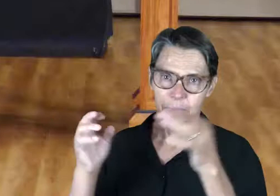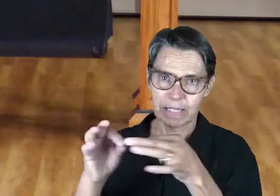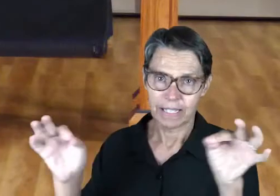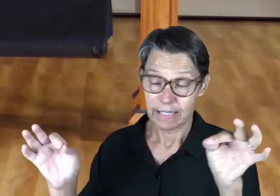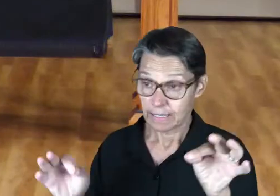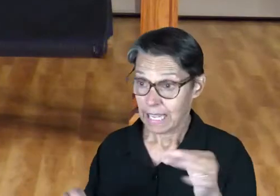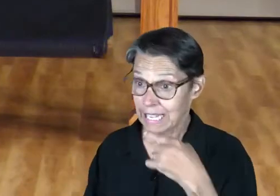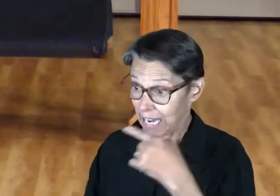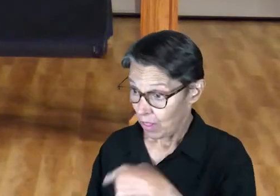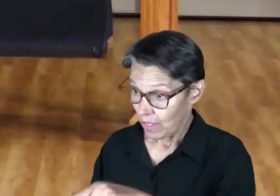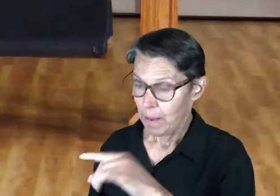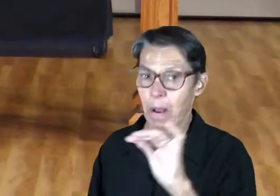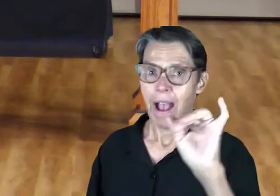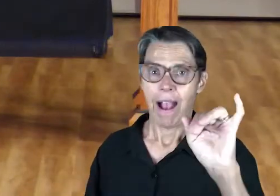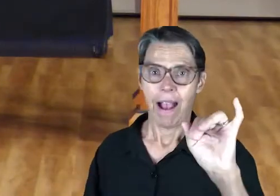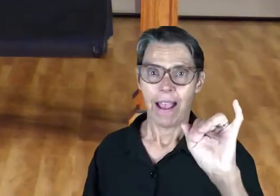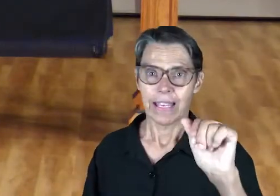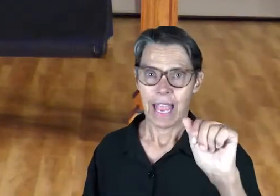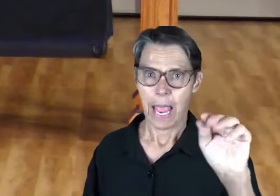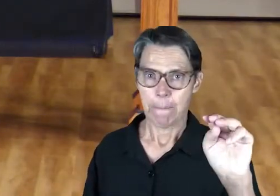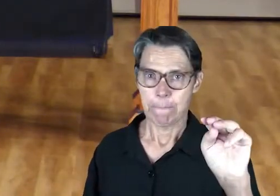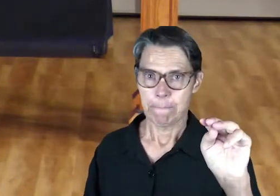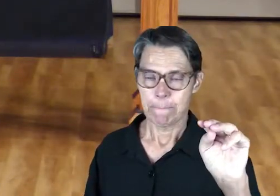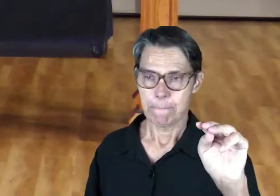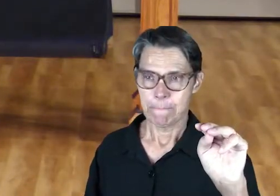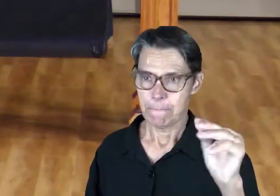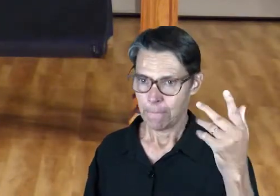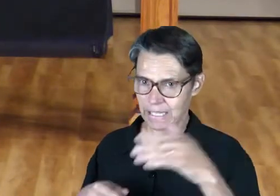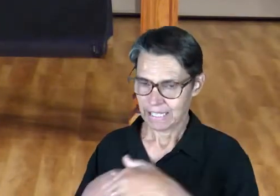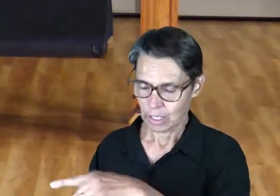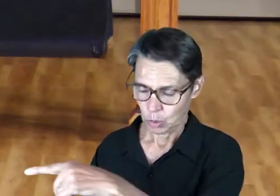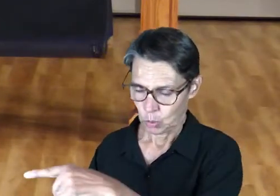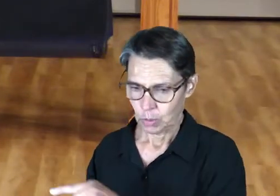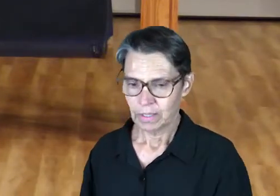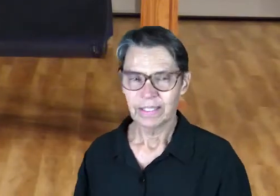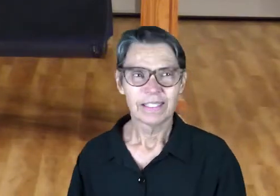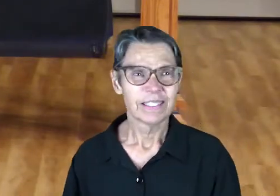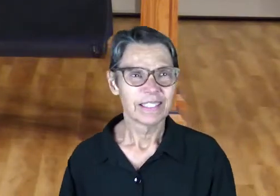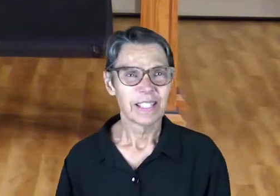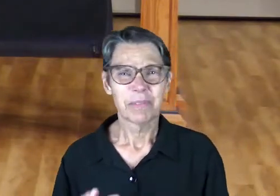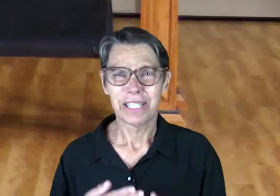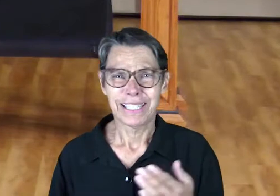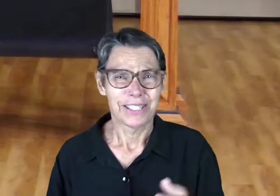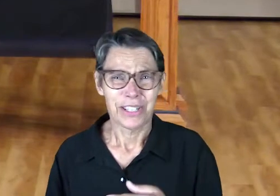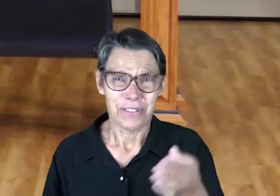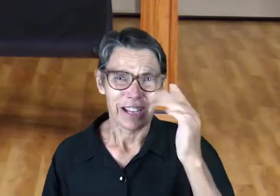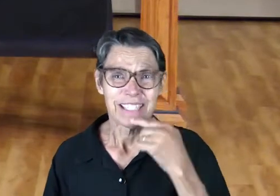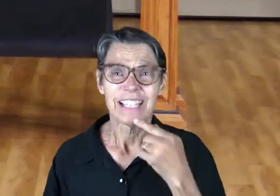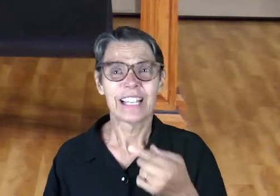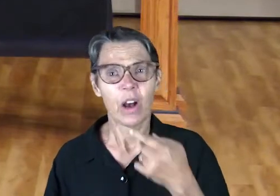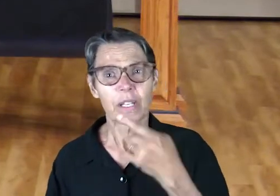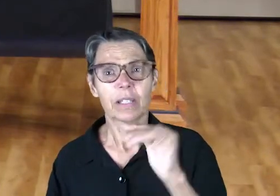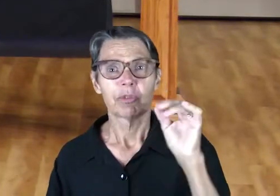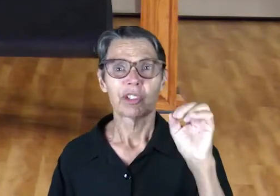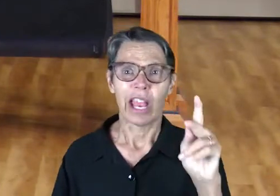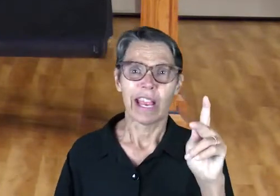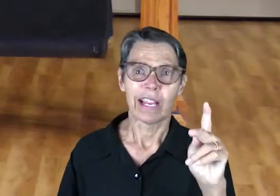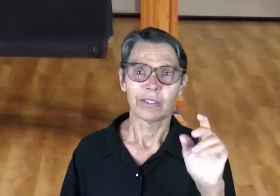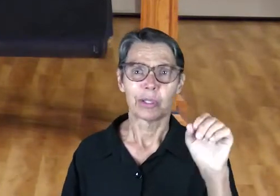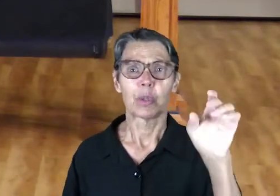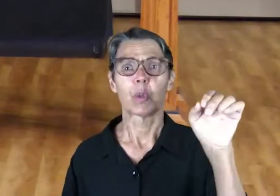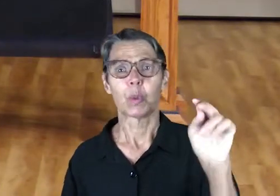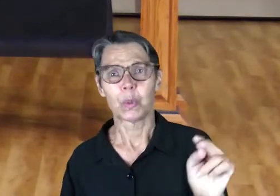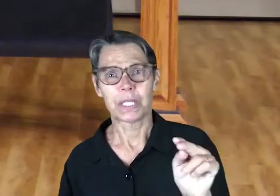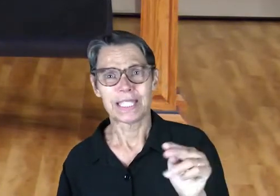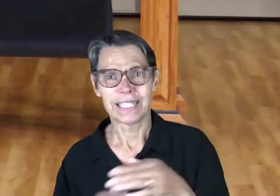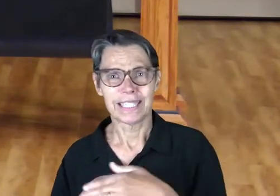in one of the most famous lines God has, tell them I am has sent you. I mean, it would have been easier if God would have said, well, tell them Jack is